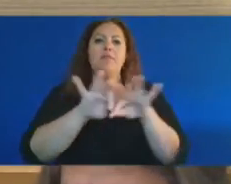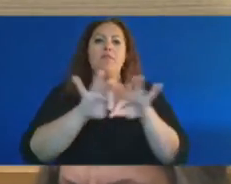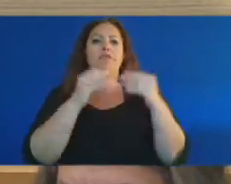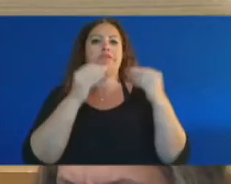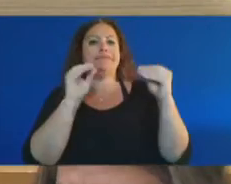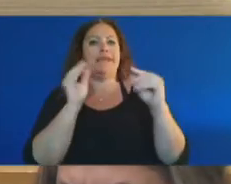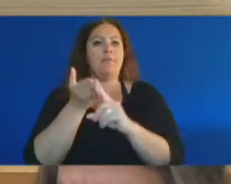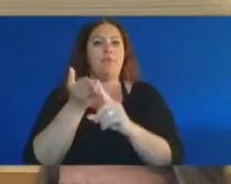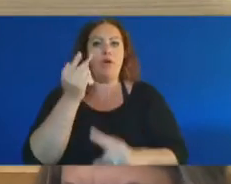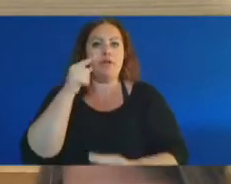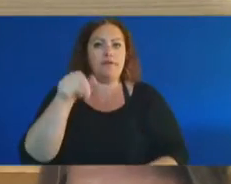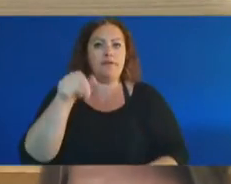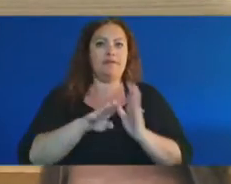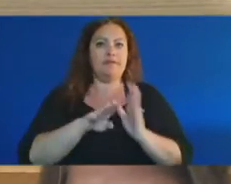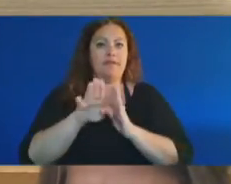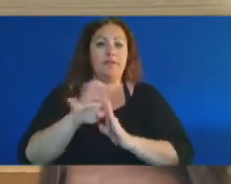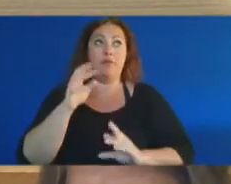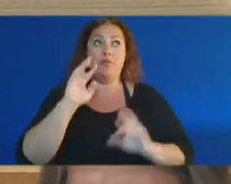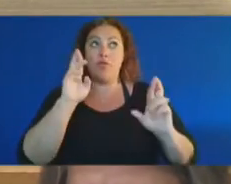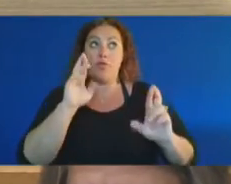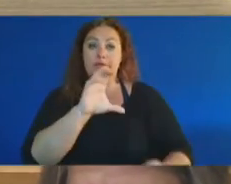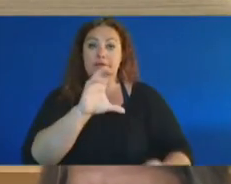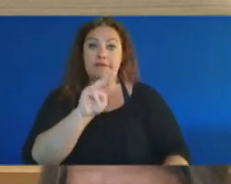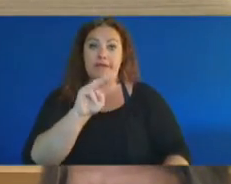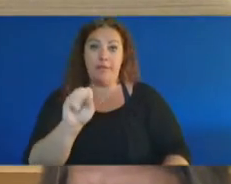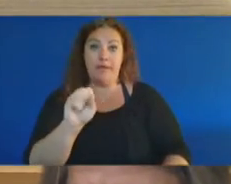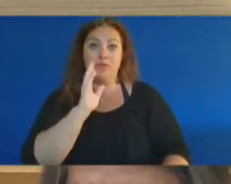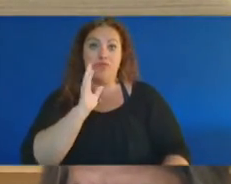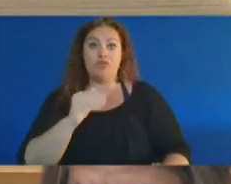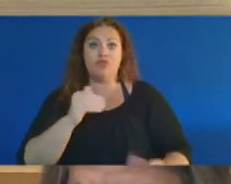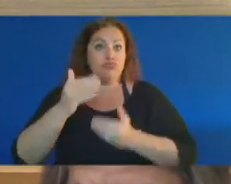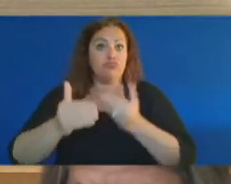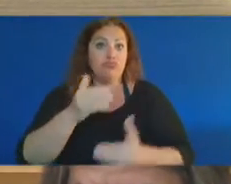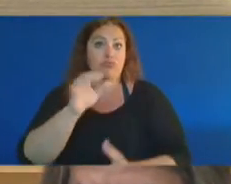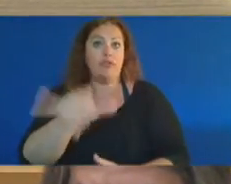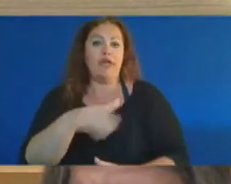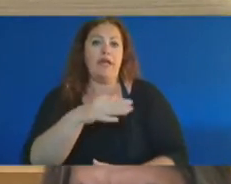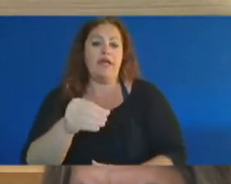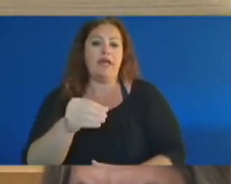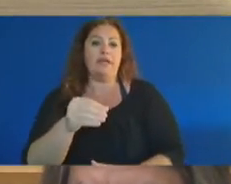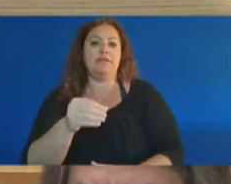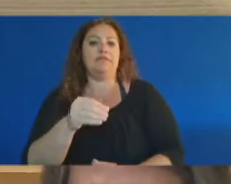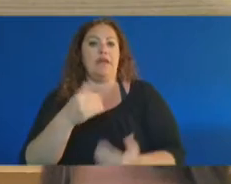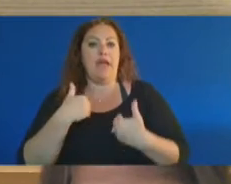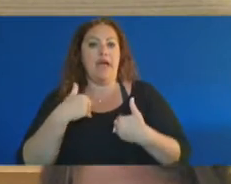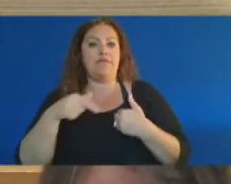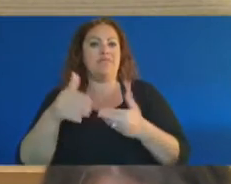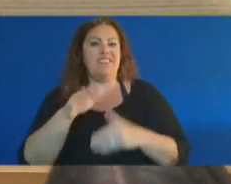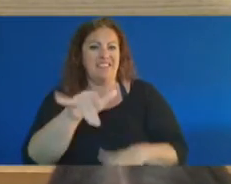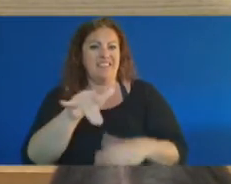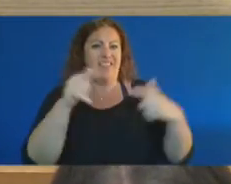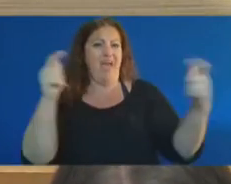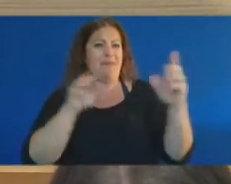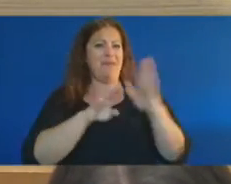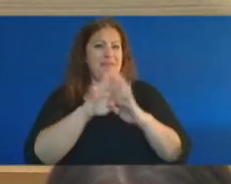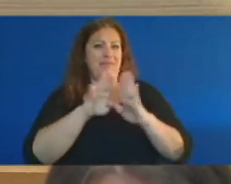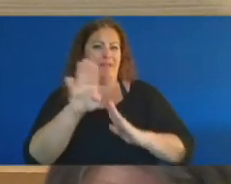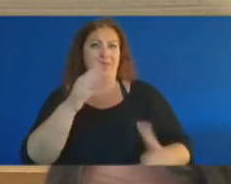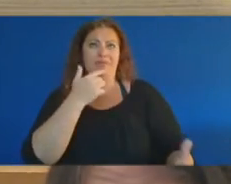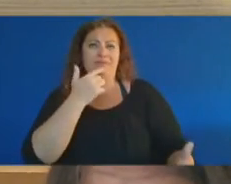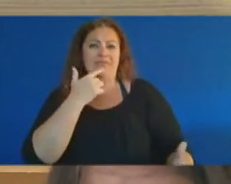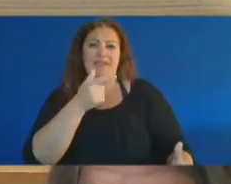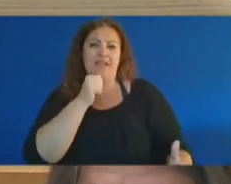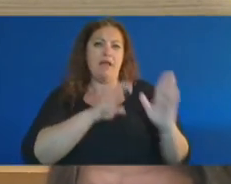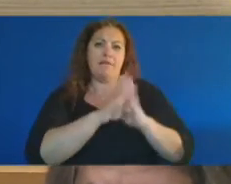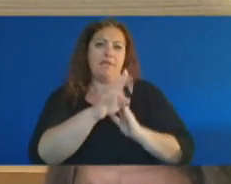development so we're hoping CMS is going to advance that along and and have this coming along and this large devel so you know we're this isn't getting developed in a year I